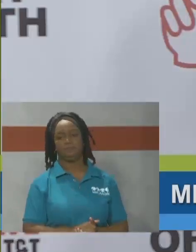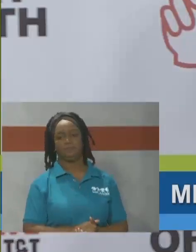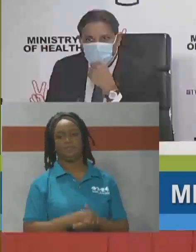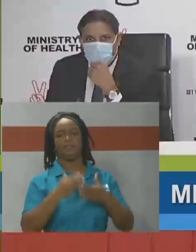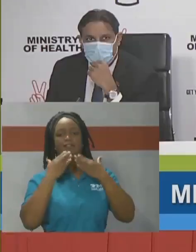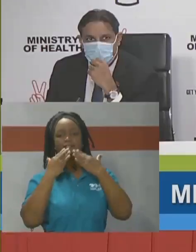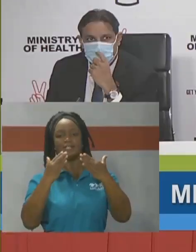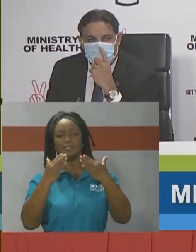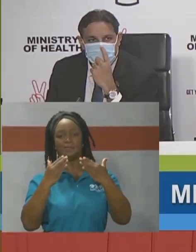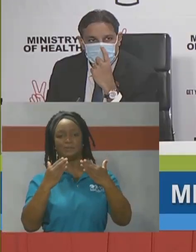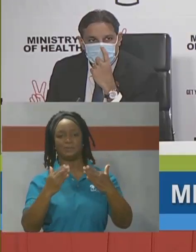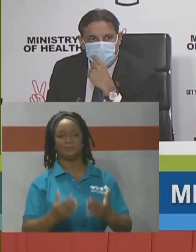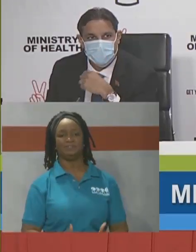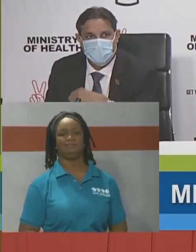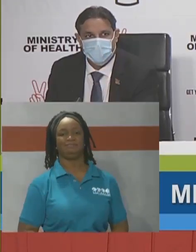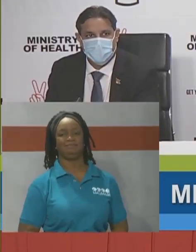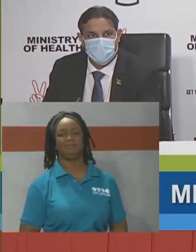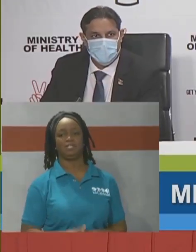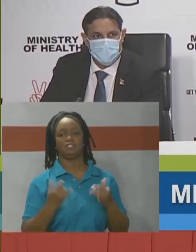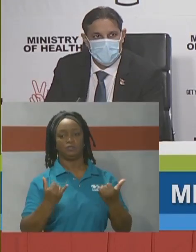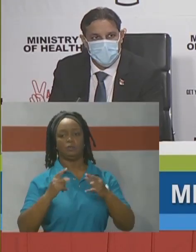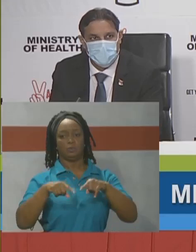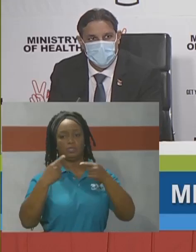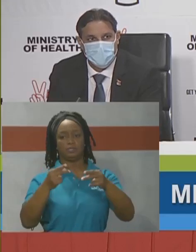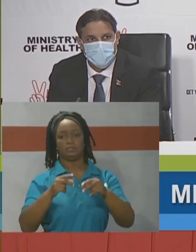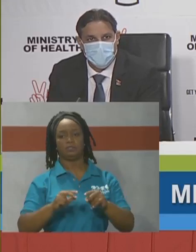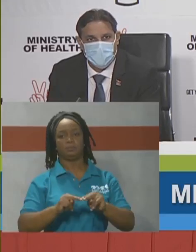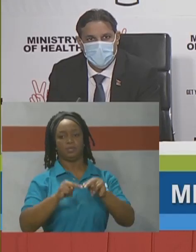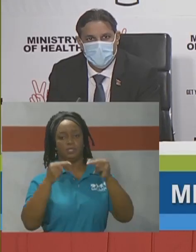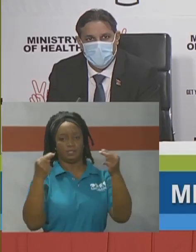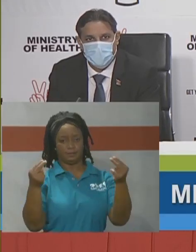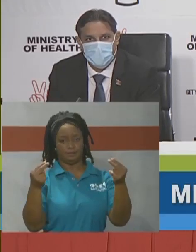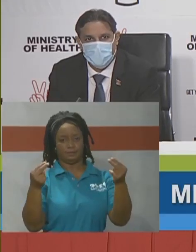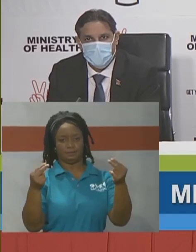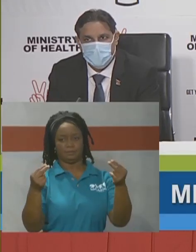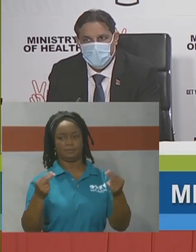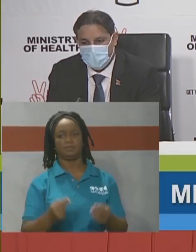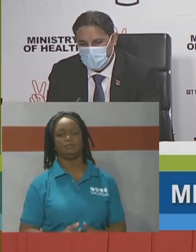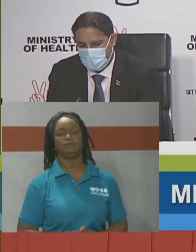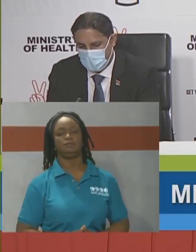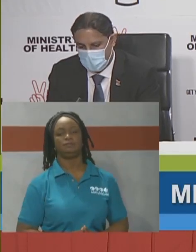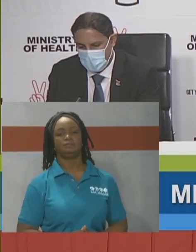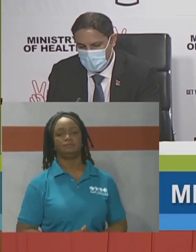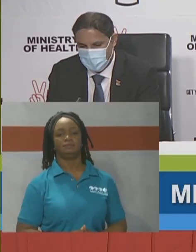Paul. And with that, we go to Newsday. We'll take 2 questions from Newsday.